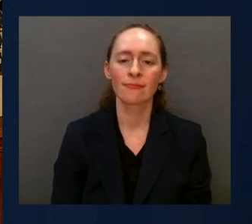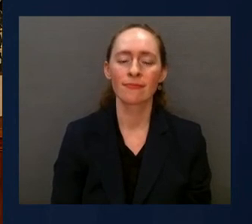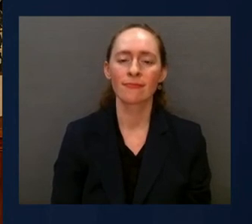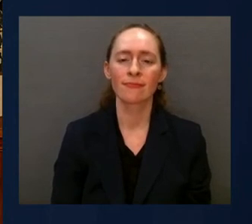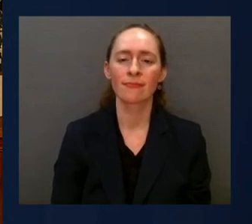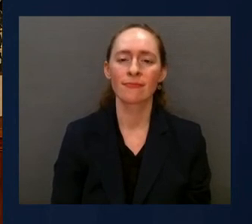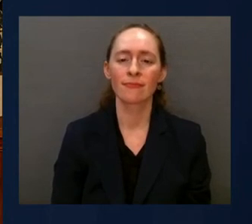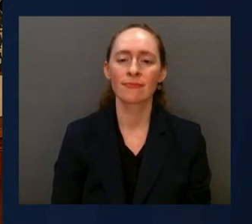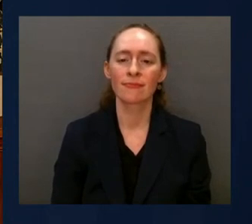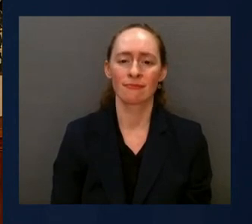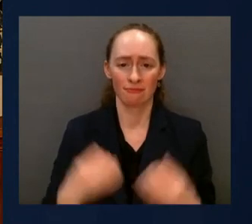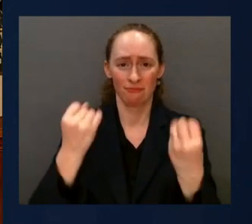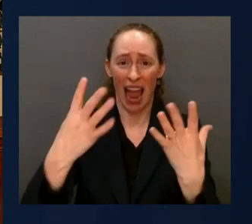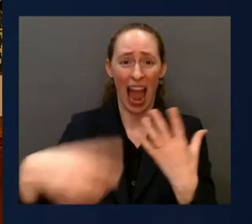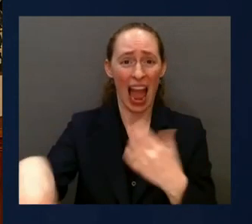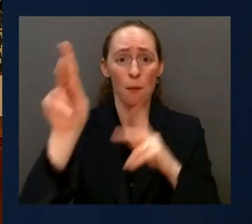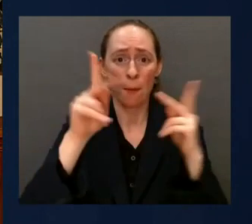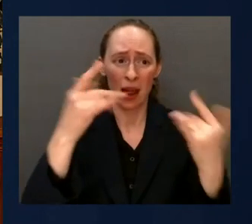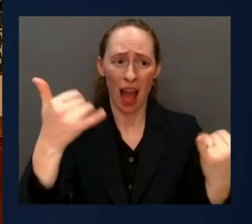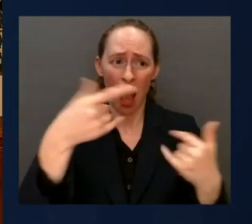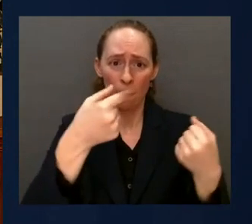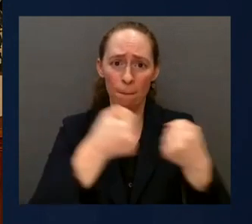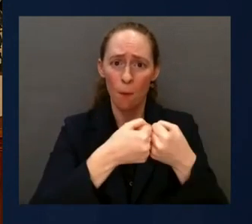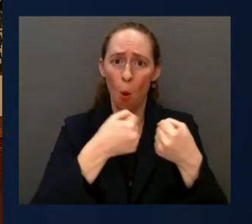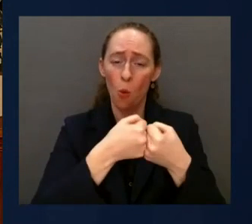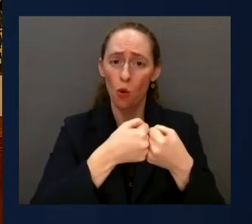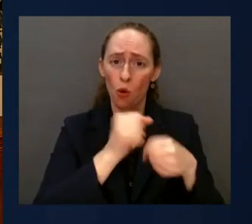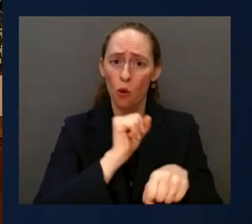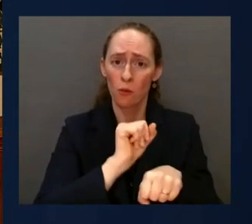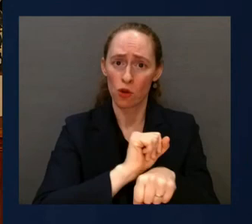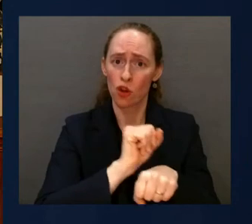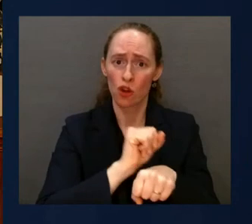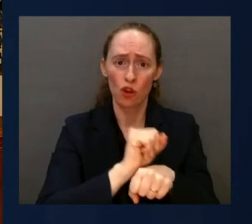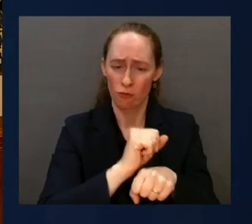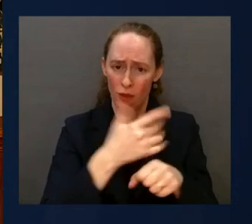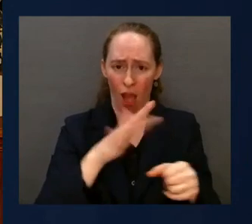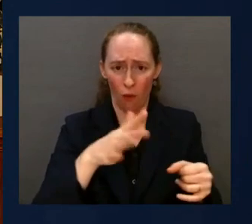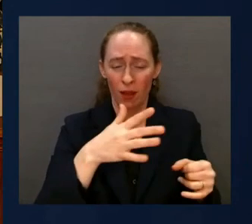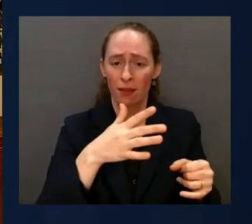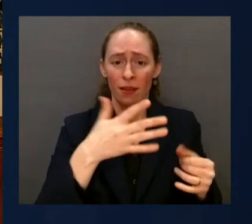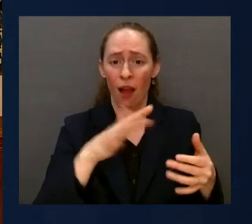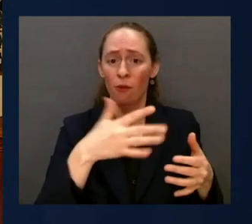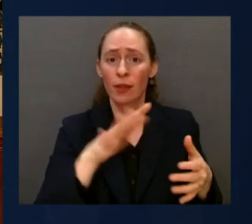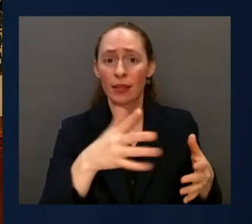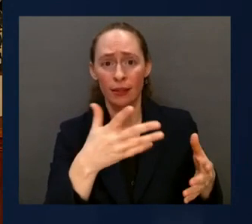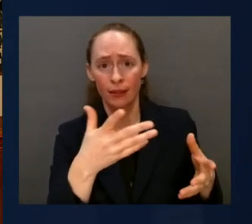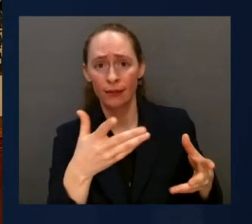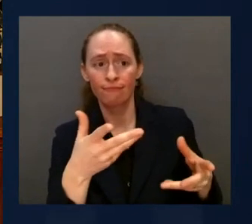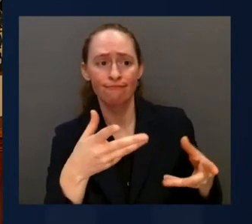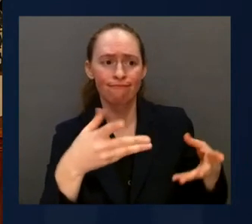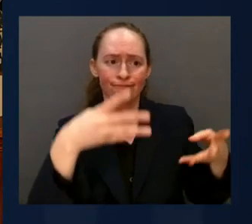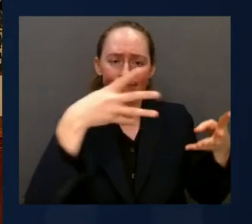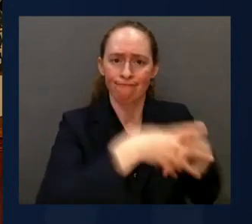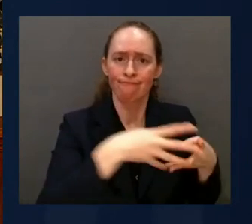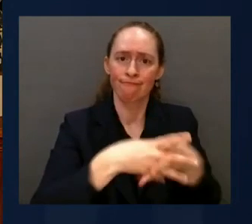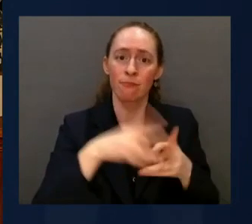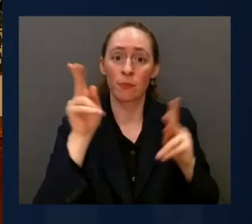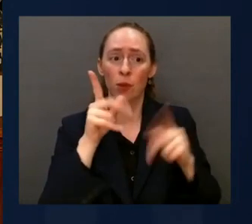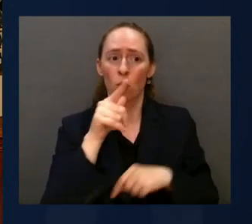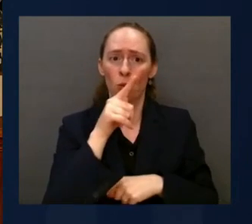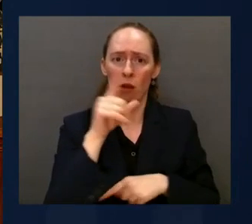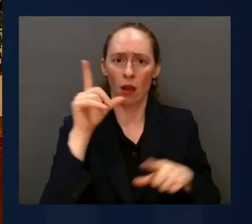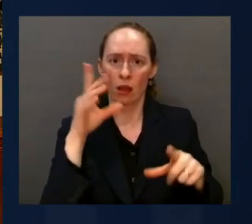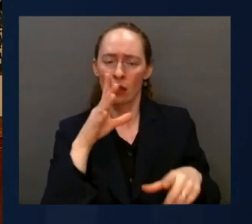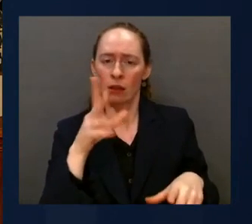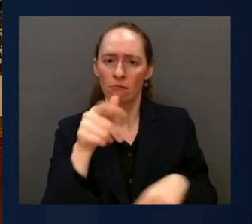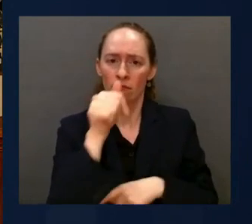smugglers, seizing over 23,000 pounds of fentanyl in just the last several months. We've launched a new border